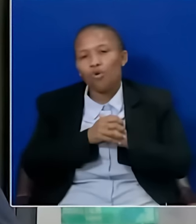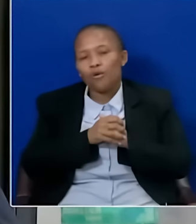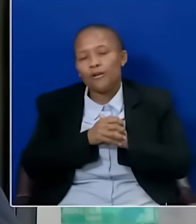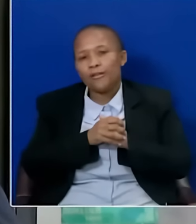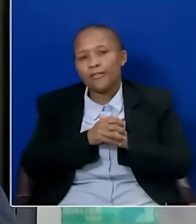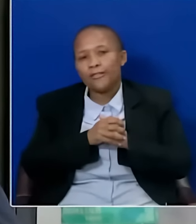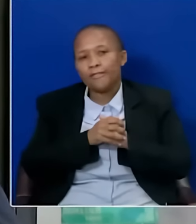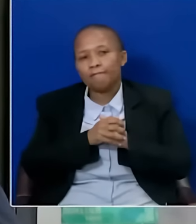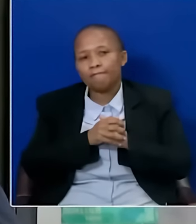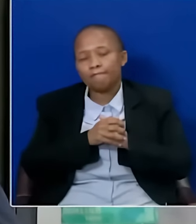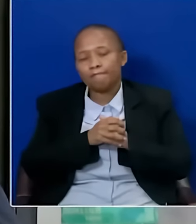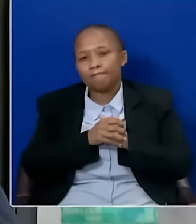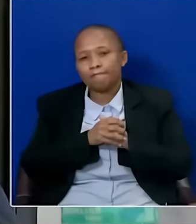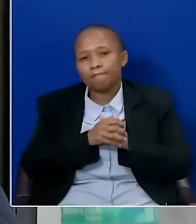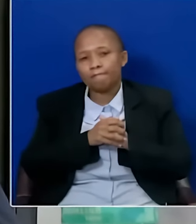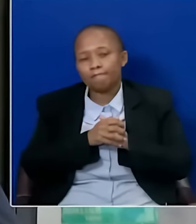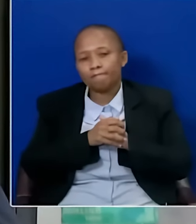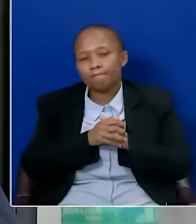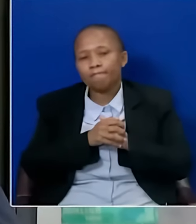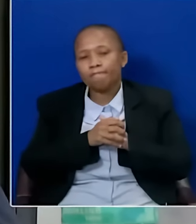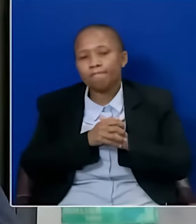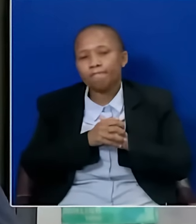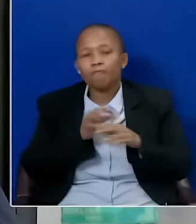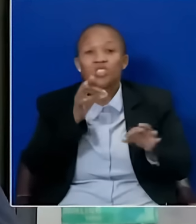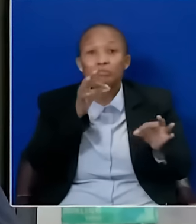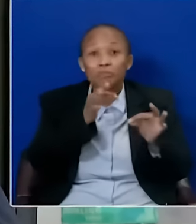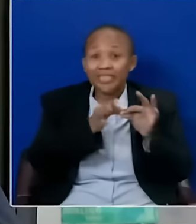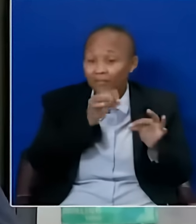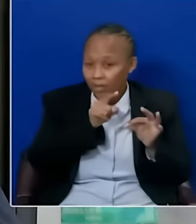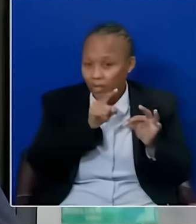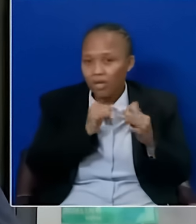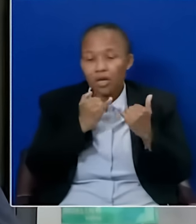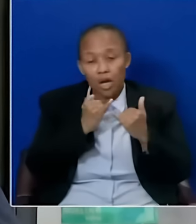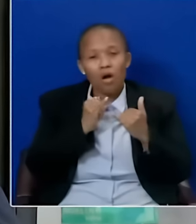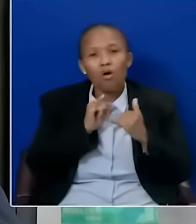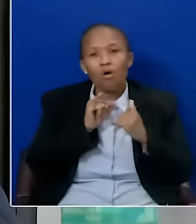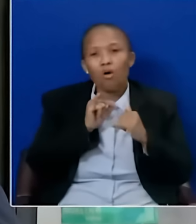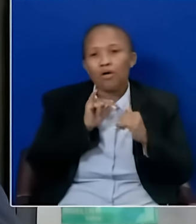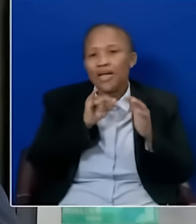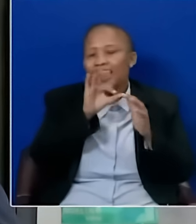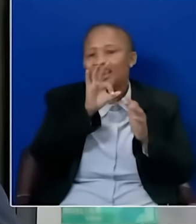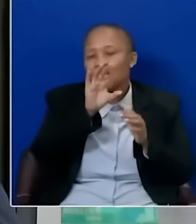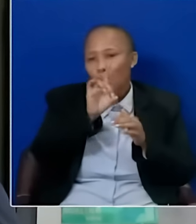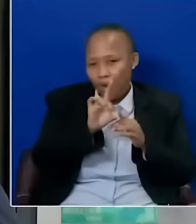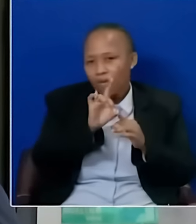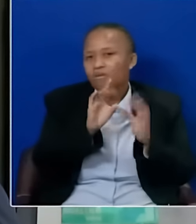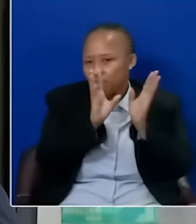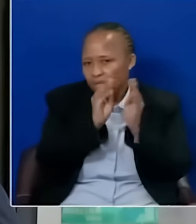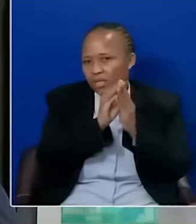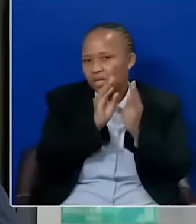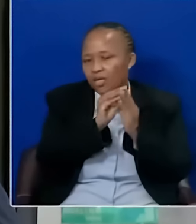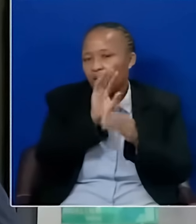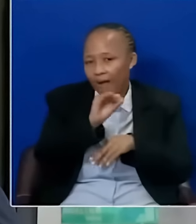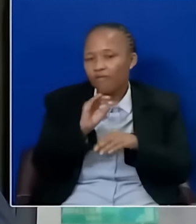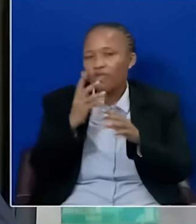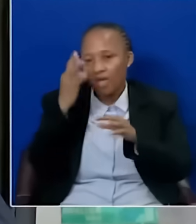one, a meeting has been scheduled on the 31st with the prosecutor involved in this case. And only then a decision will be taken